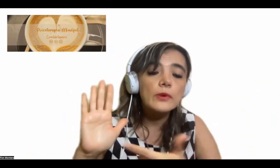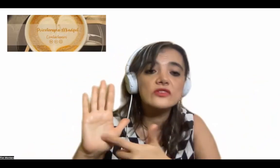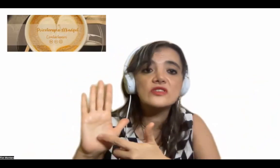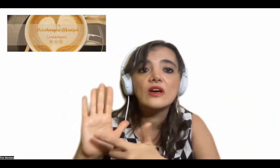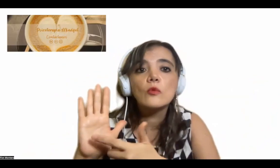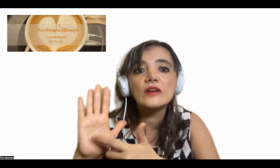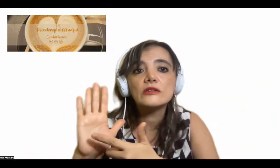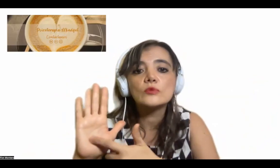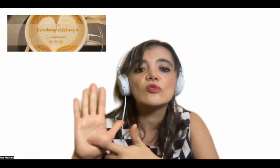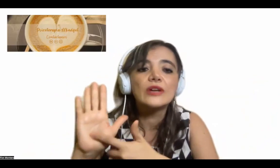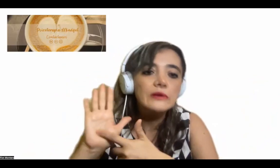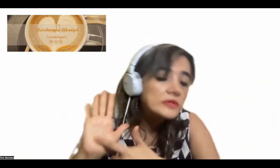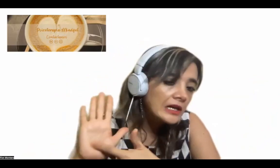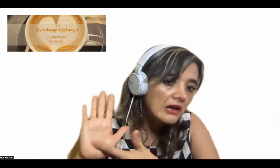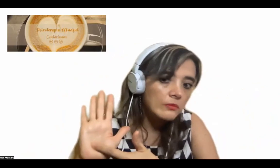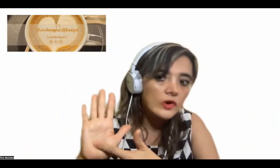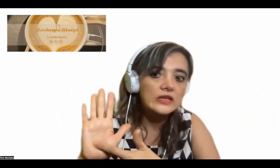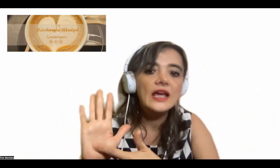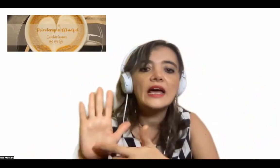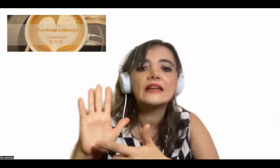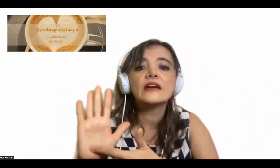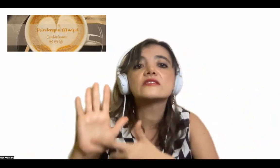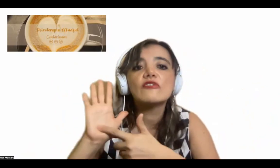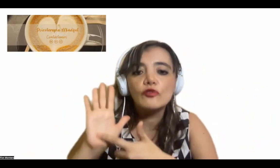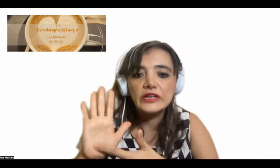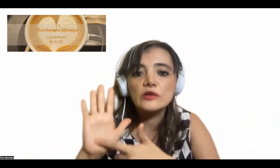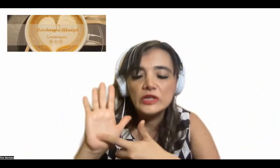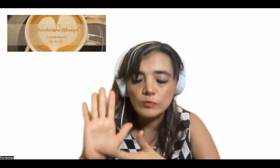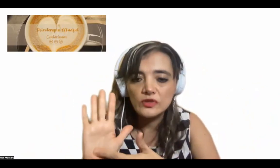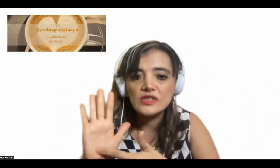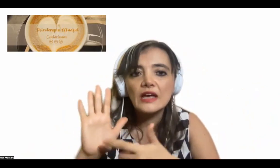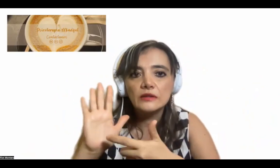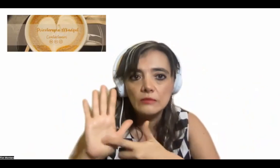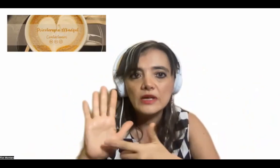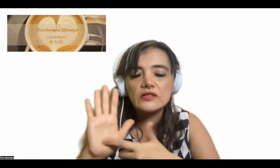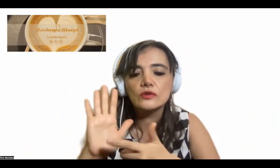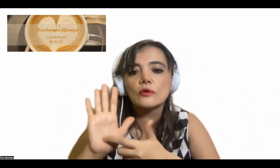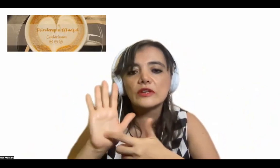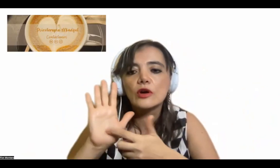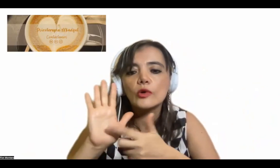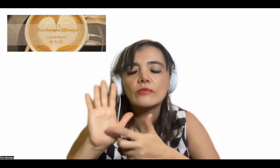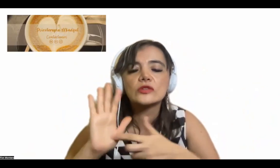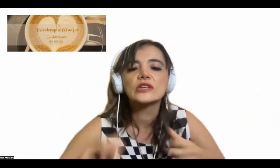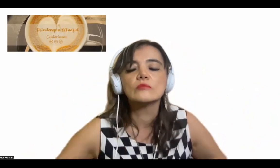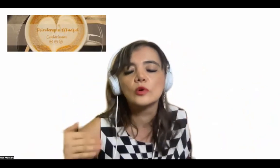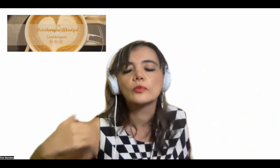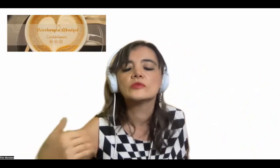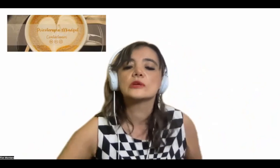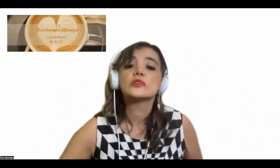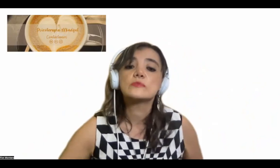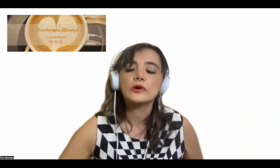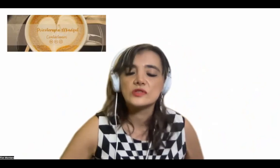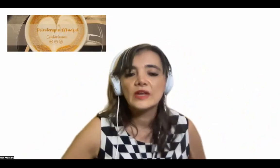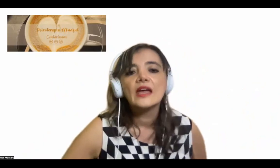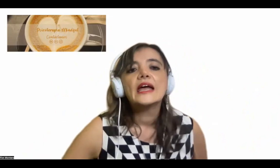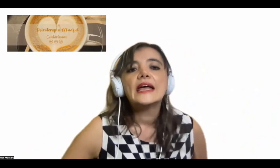primitive response, one that comes from the reptilian brain, and that is the freeze response. And numbing has to do with going back to that more